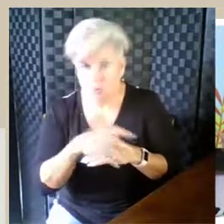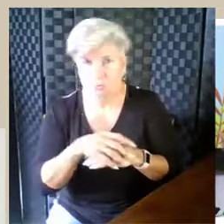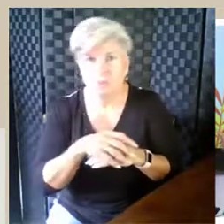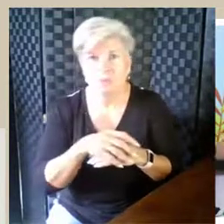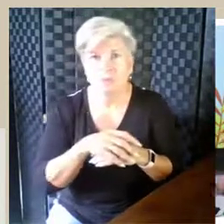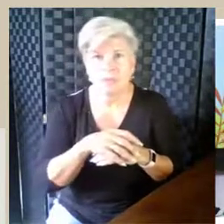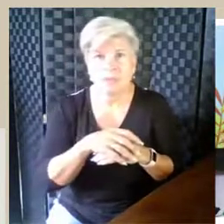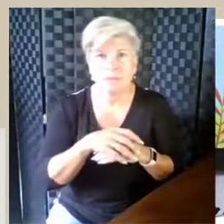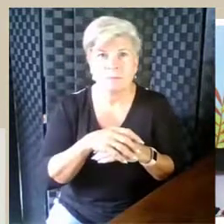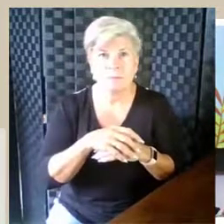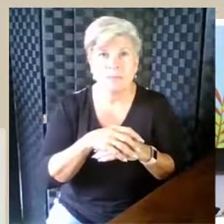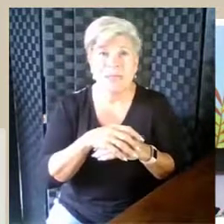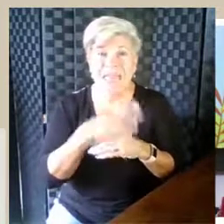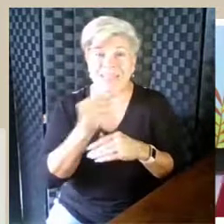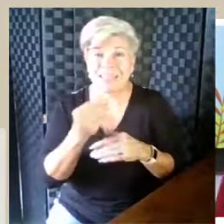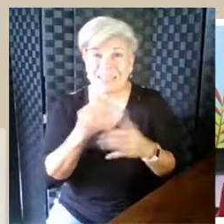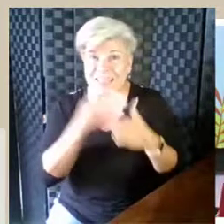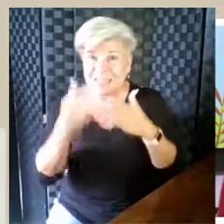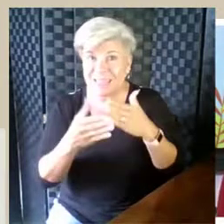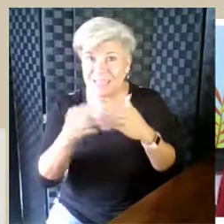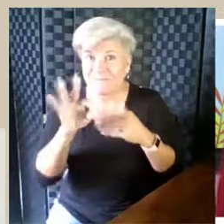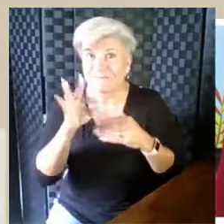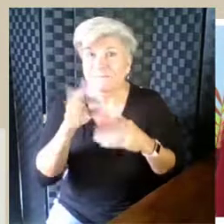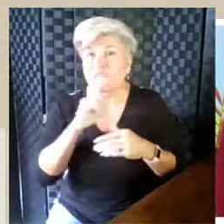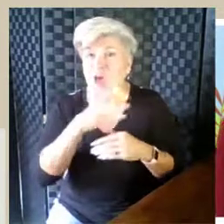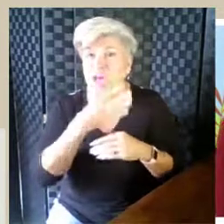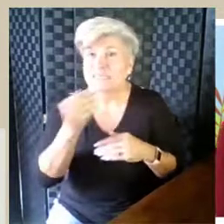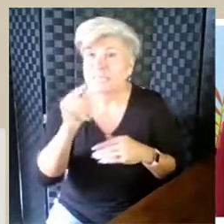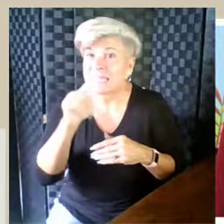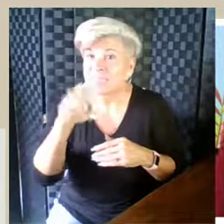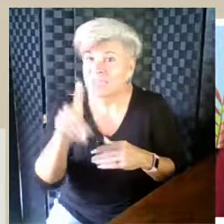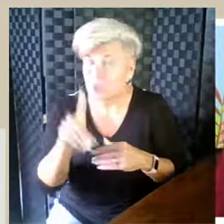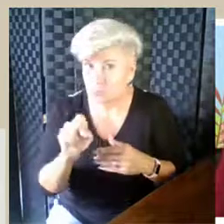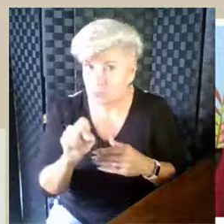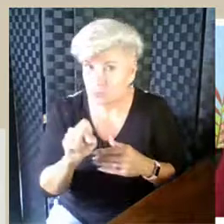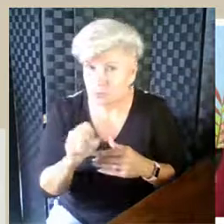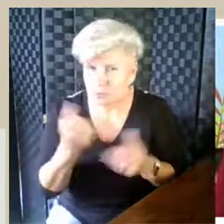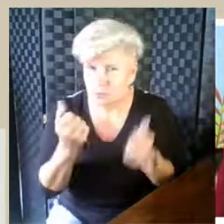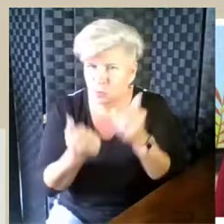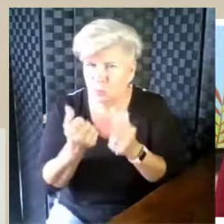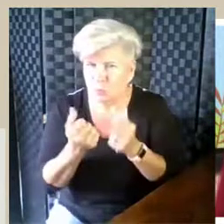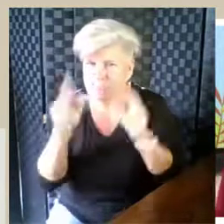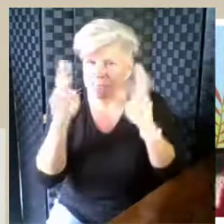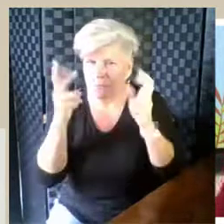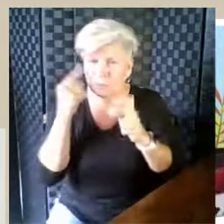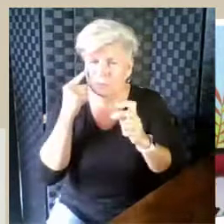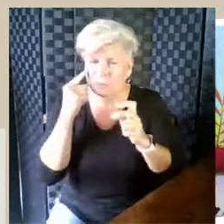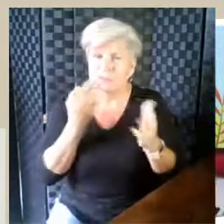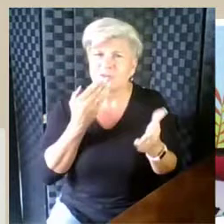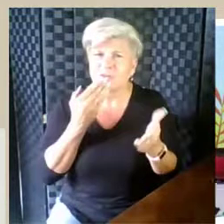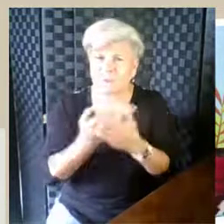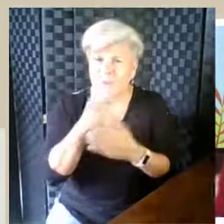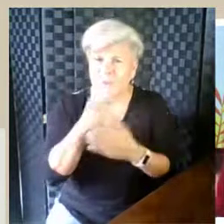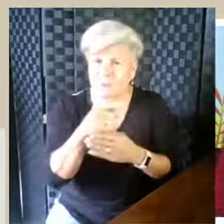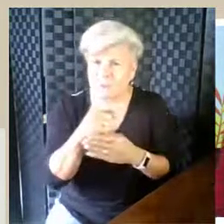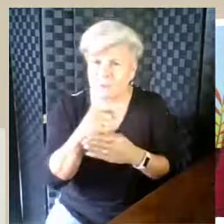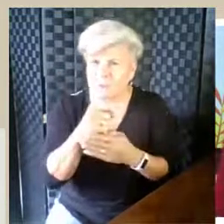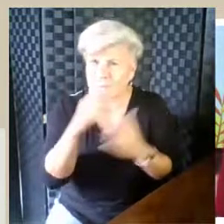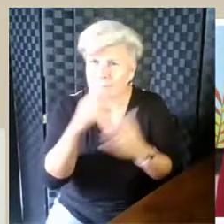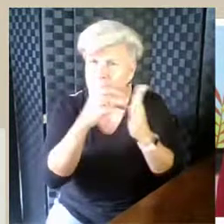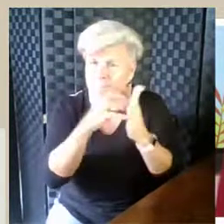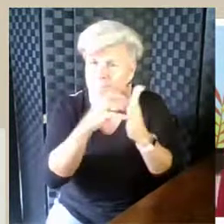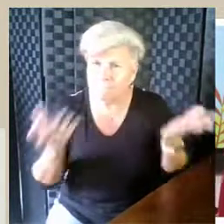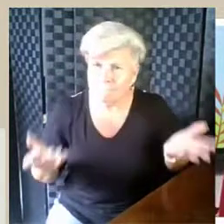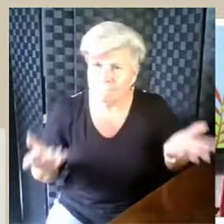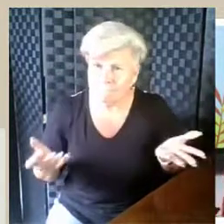again. And then we come back to the words frogs and toads. So what topic do you think would be good for this